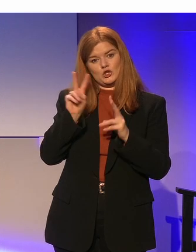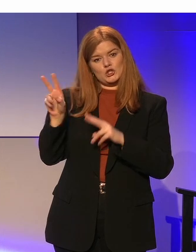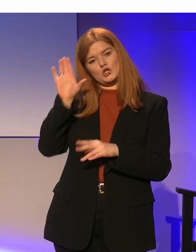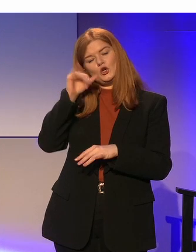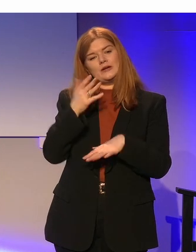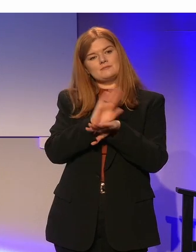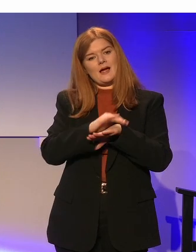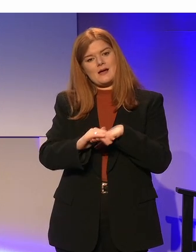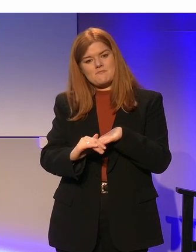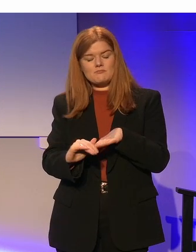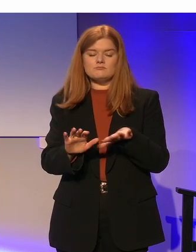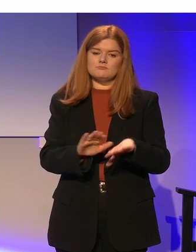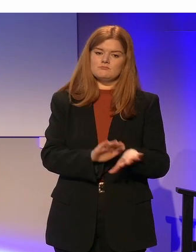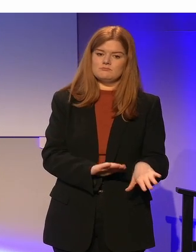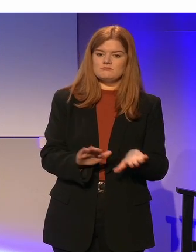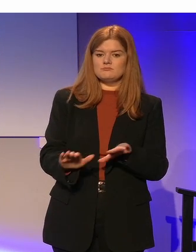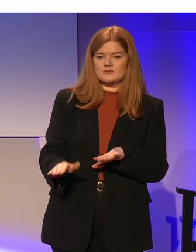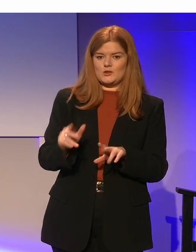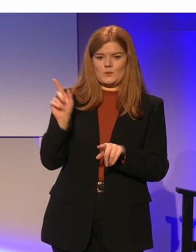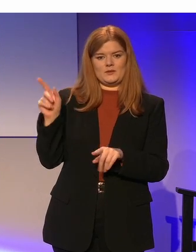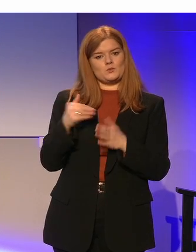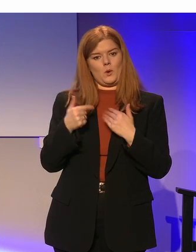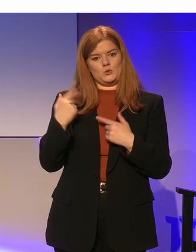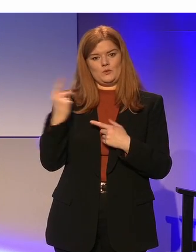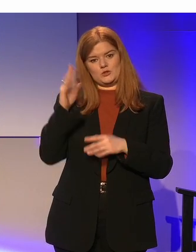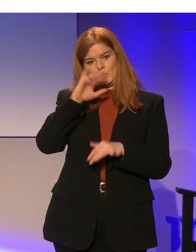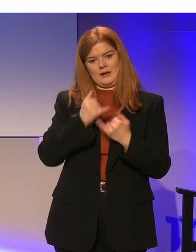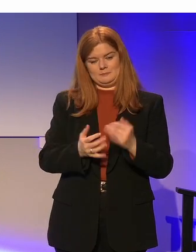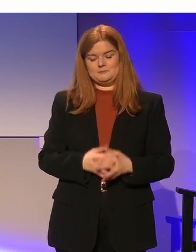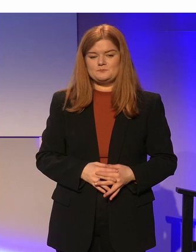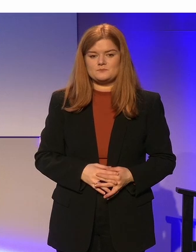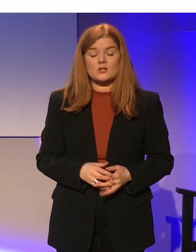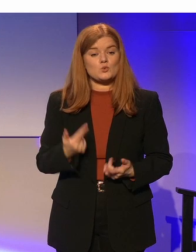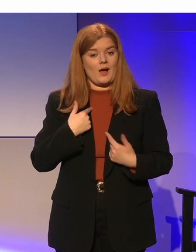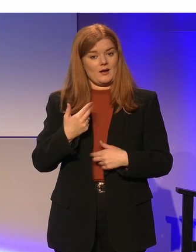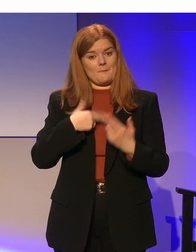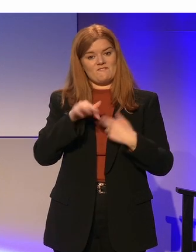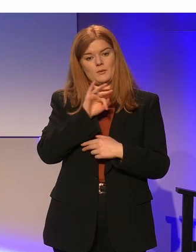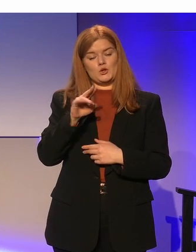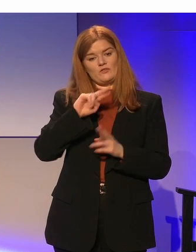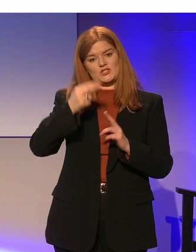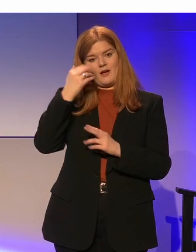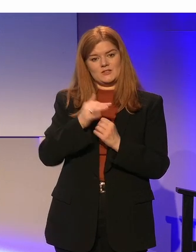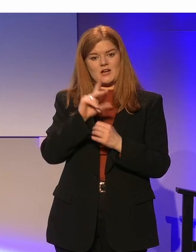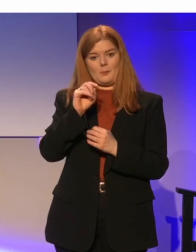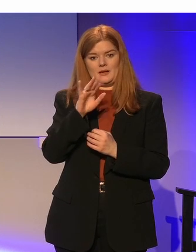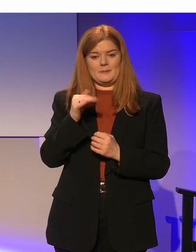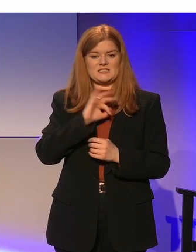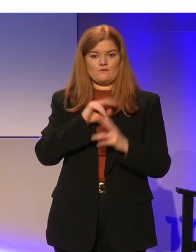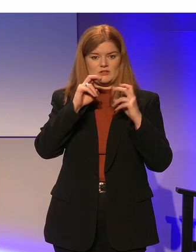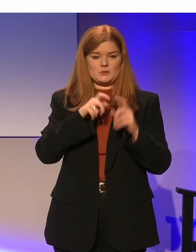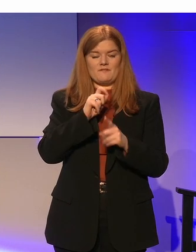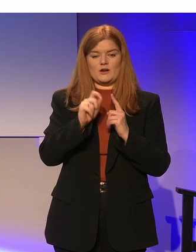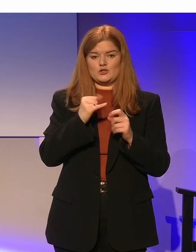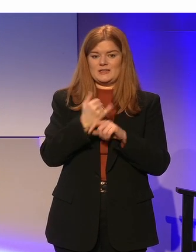looks serene and calm. So that's what we look like. So I come from the University of Derby, where I'm a research professor in